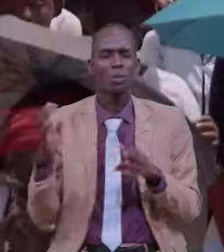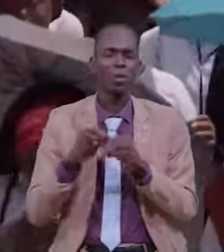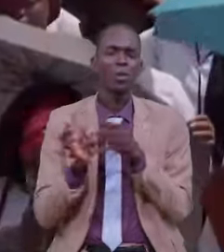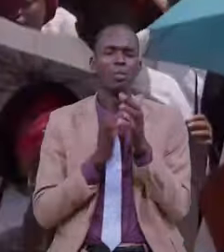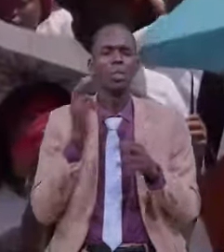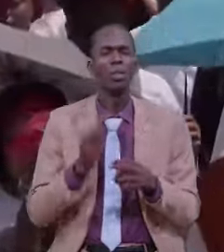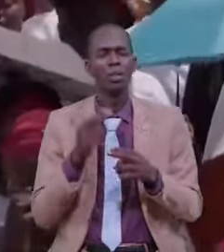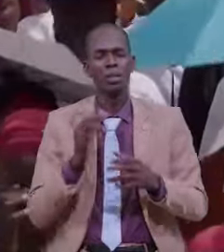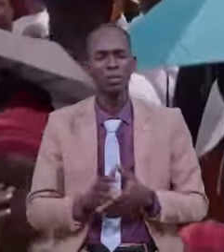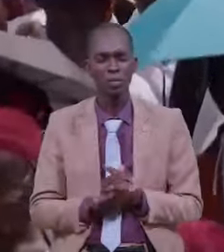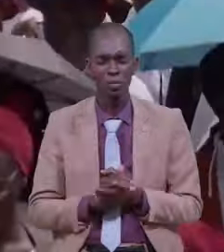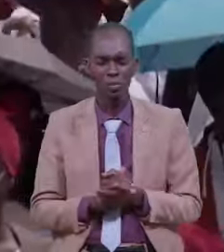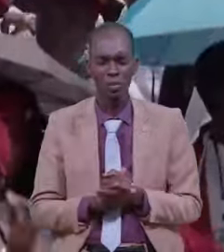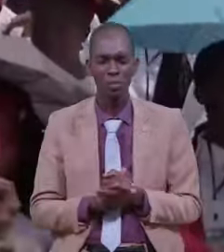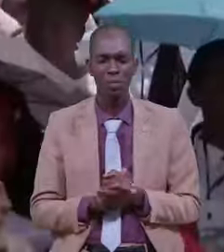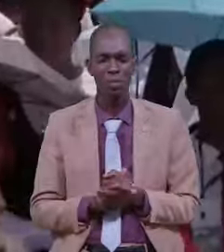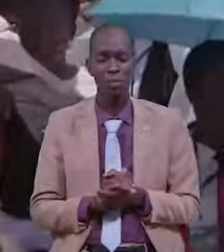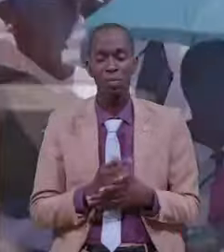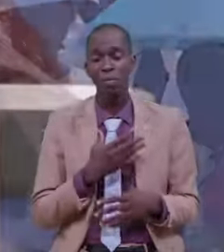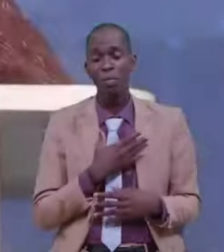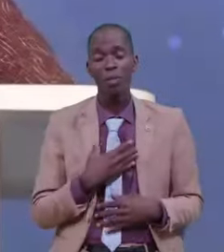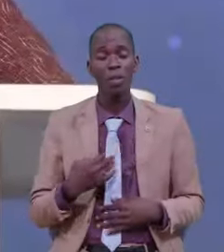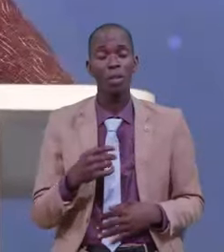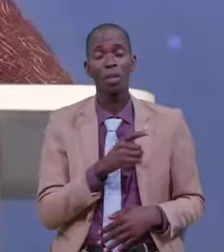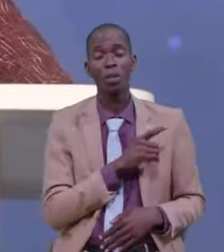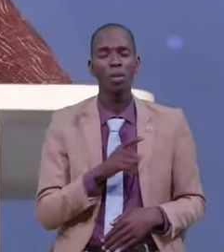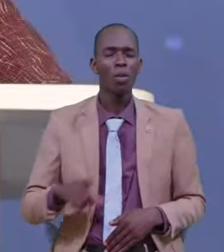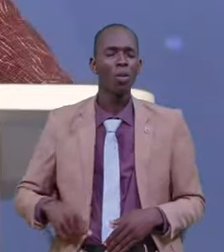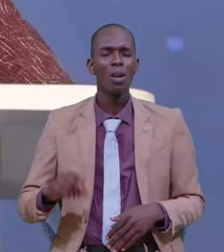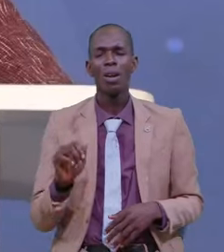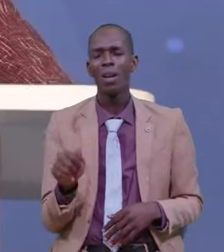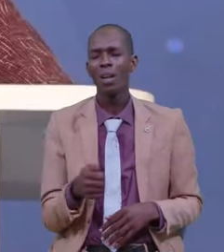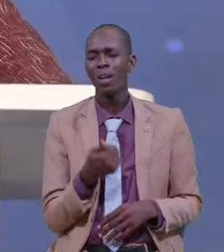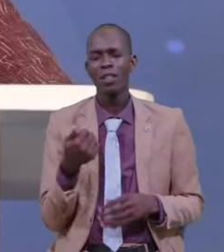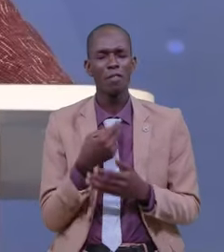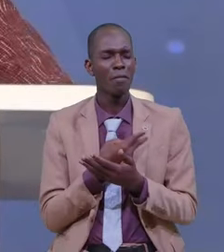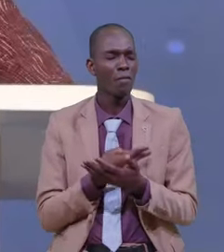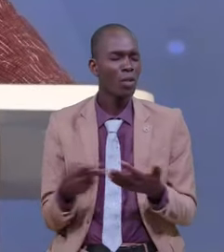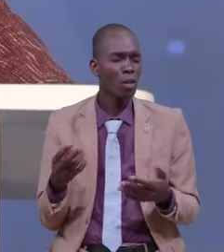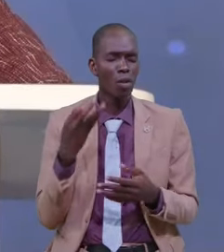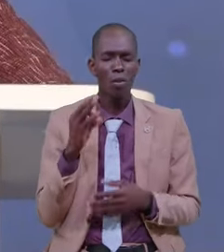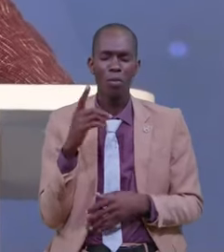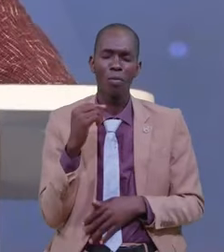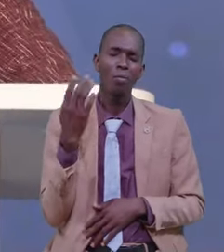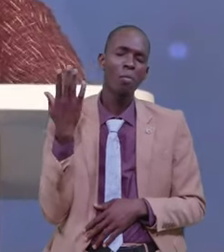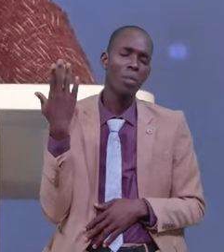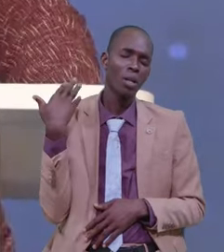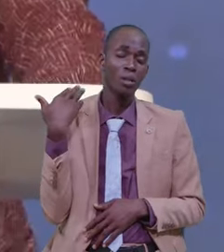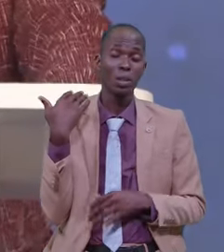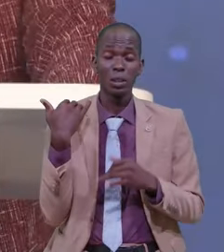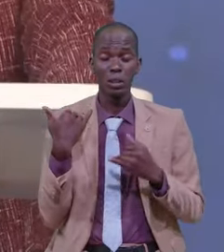name. And Lord, any failure of the past